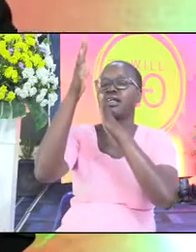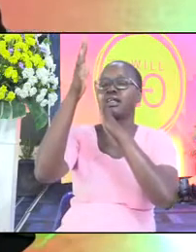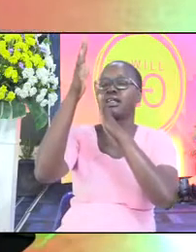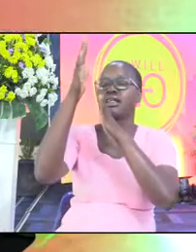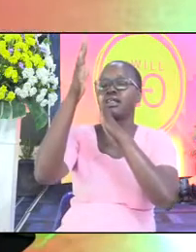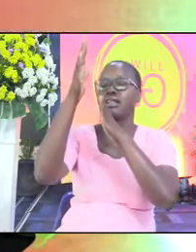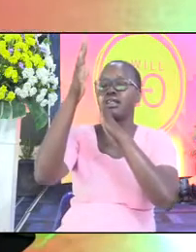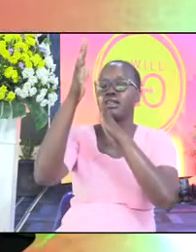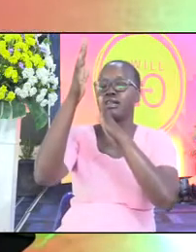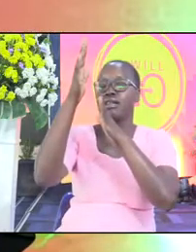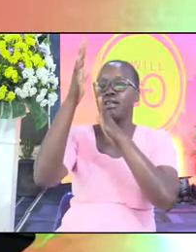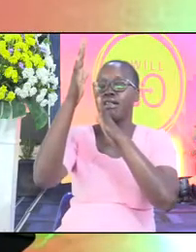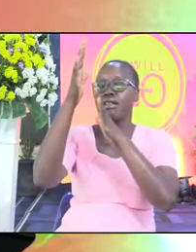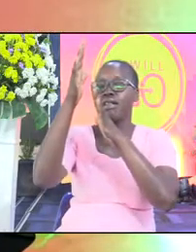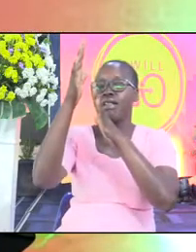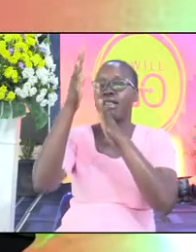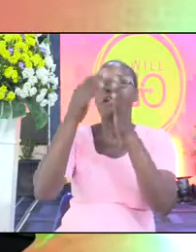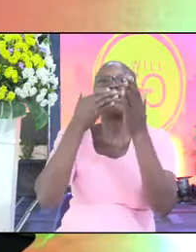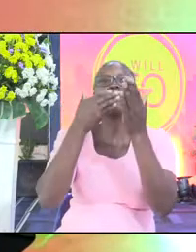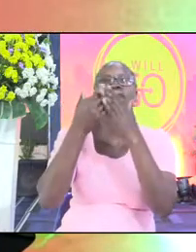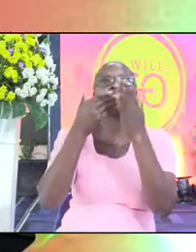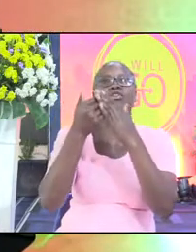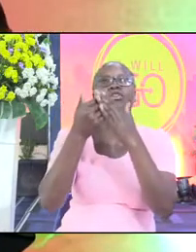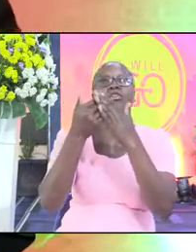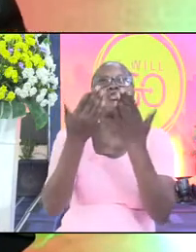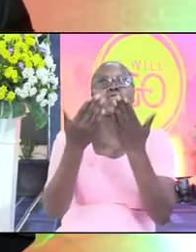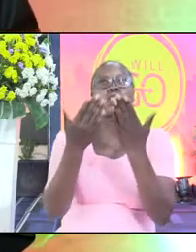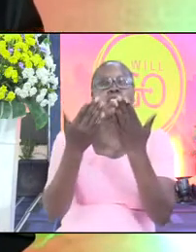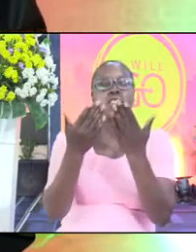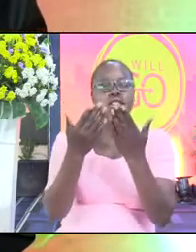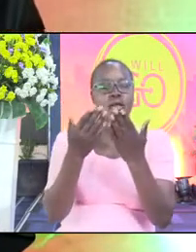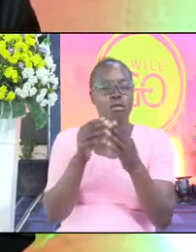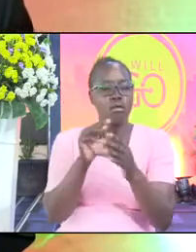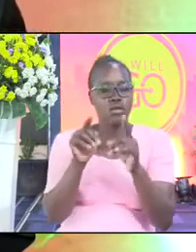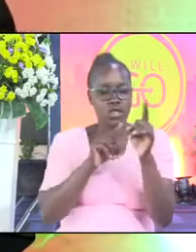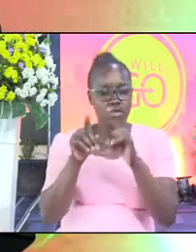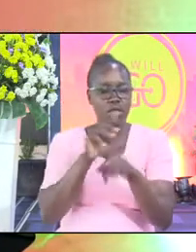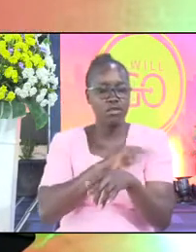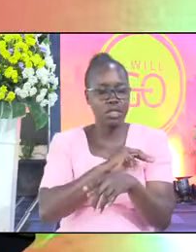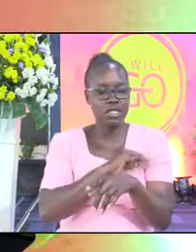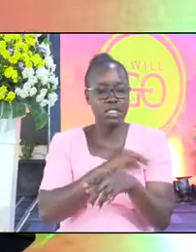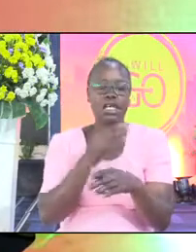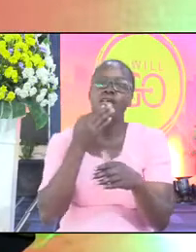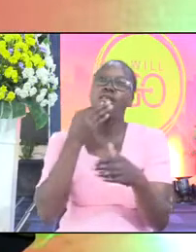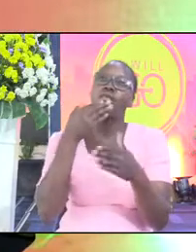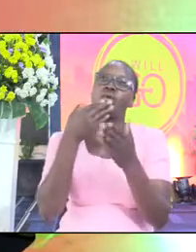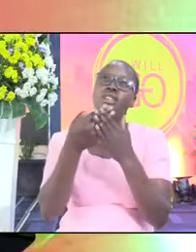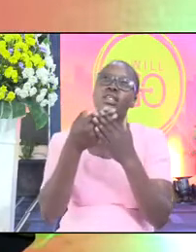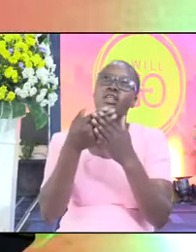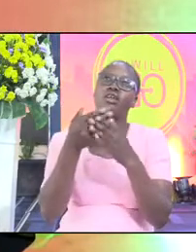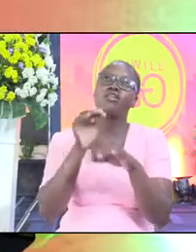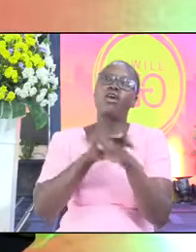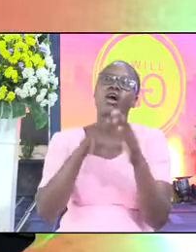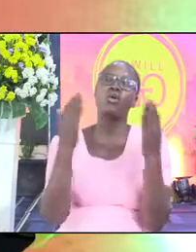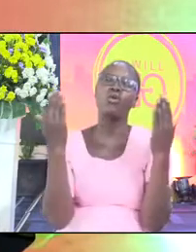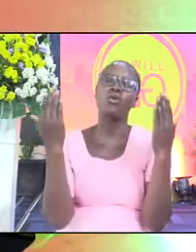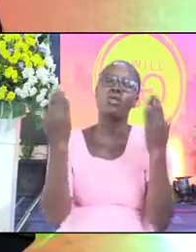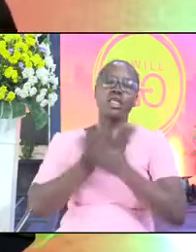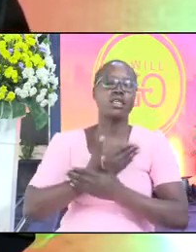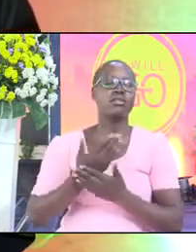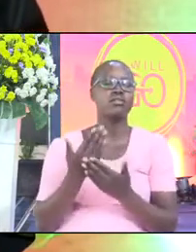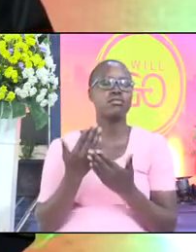thank you for traveling mercies. Thank you for a good night's sleep.